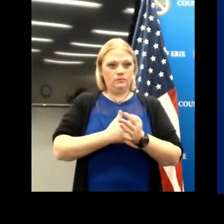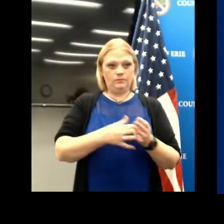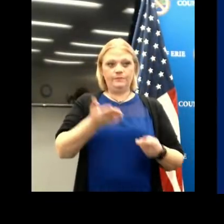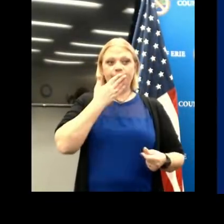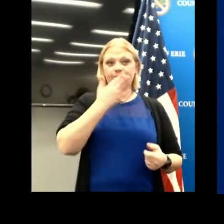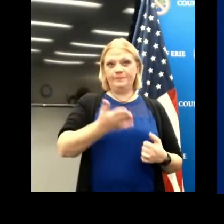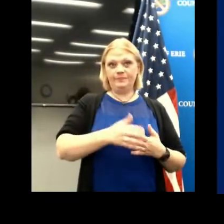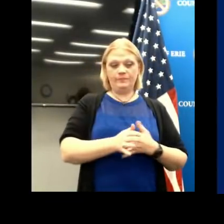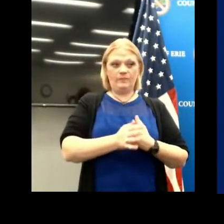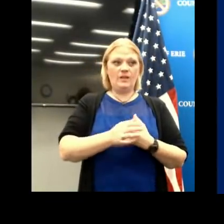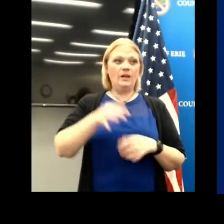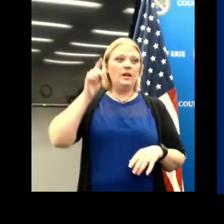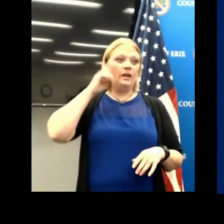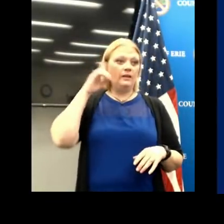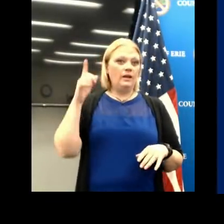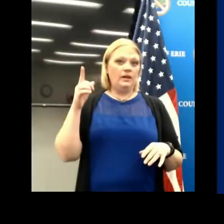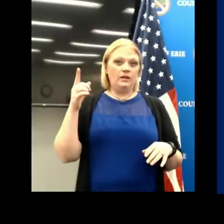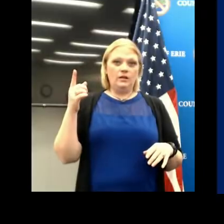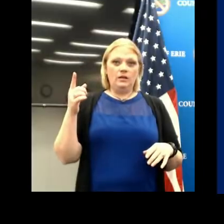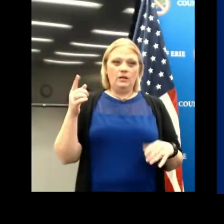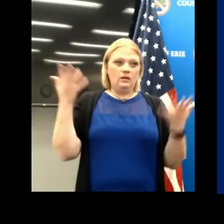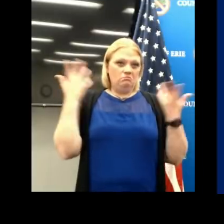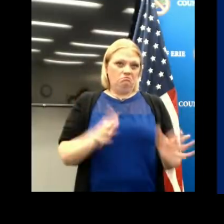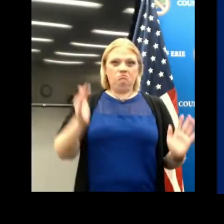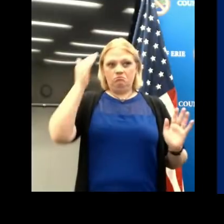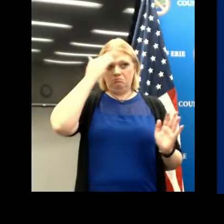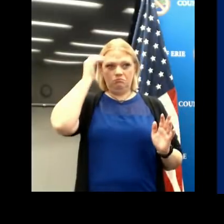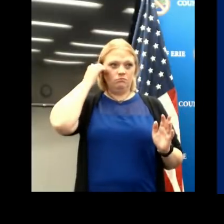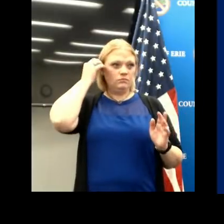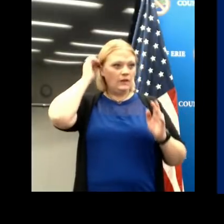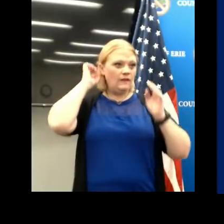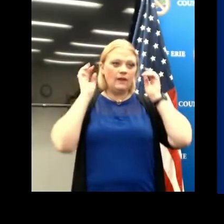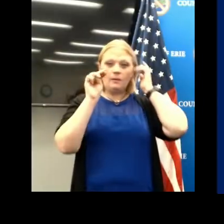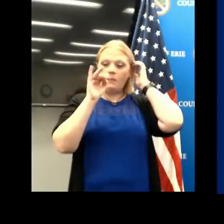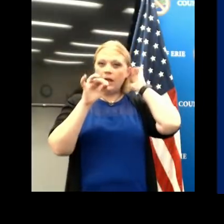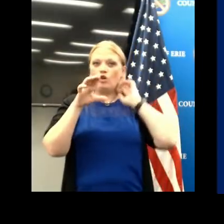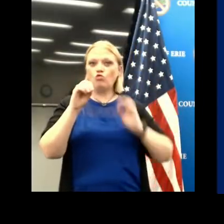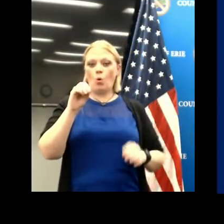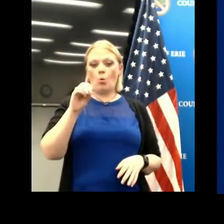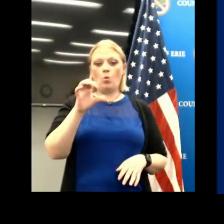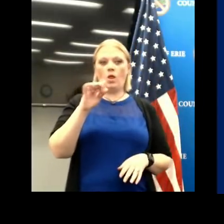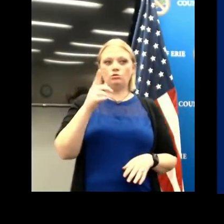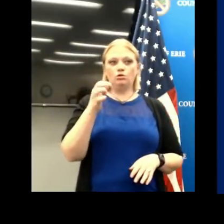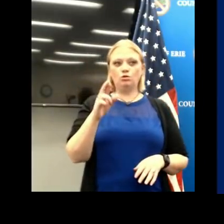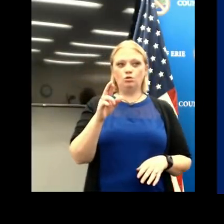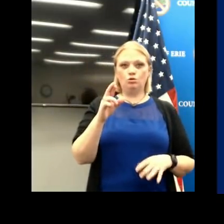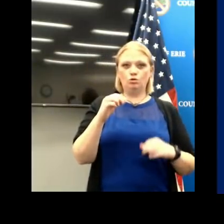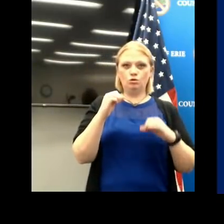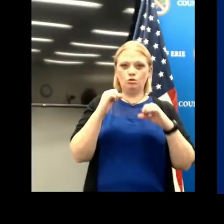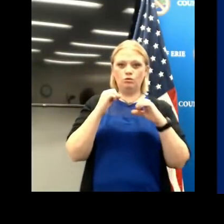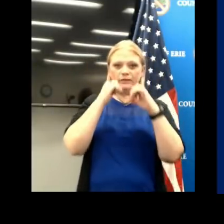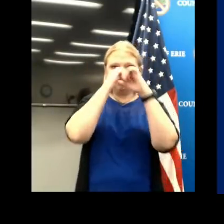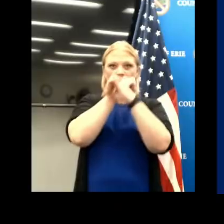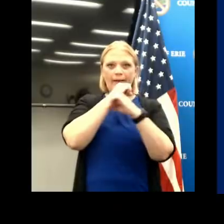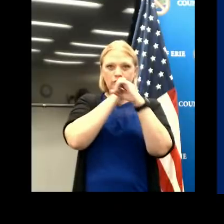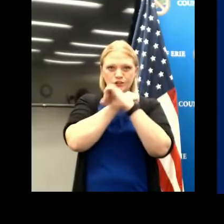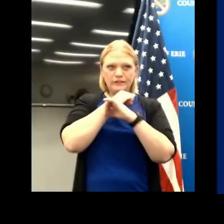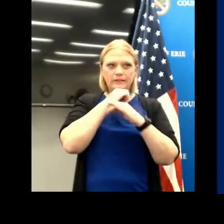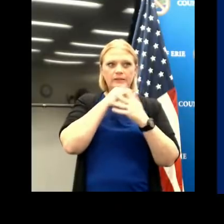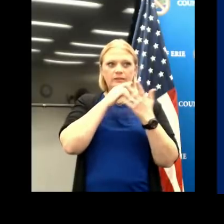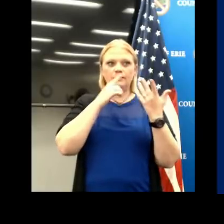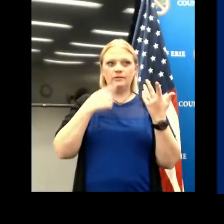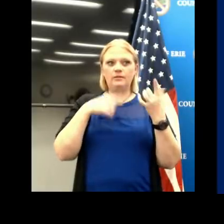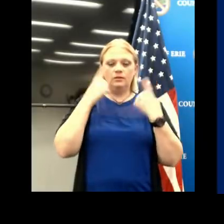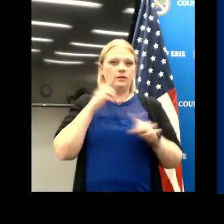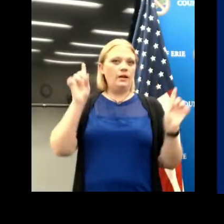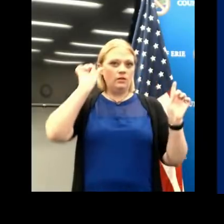Thank you, Dr. B. I think we all know that we have the microcluster strategy, the yellow zone, which we've talked about for a few days now, as